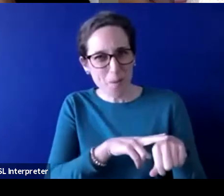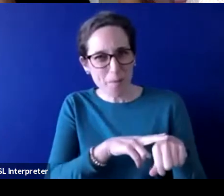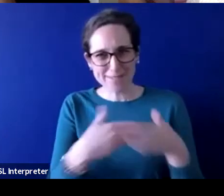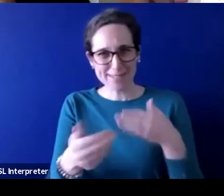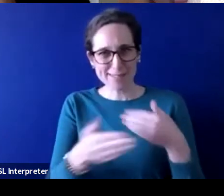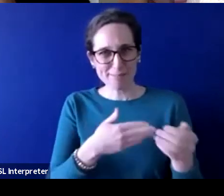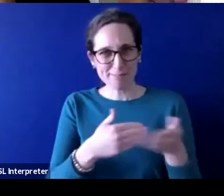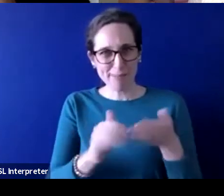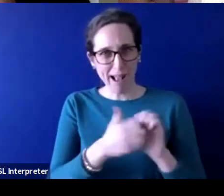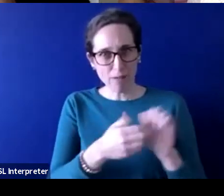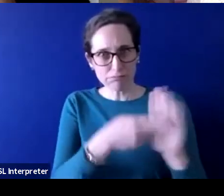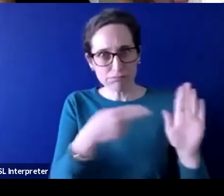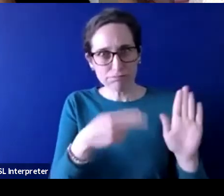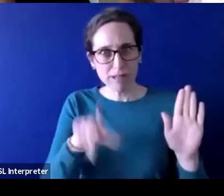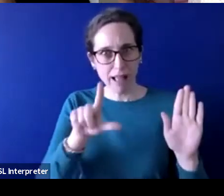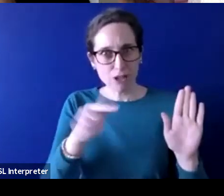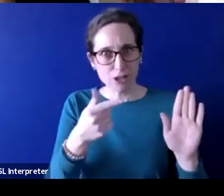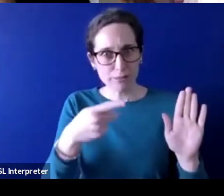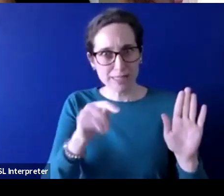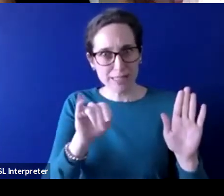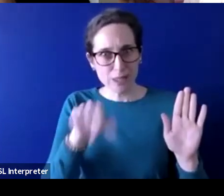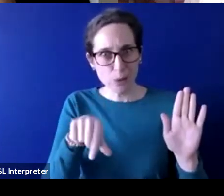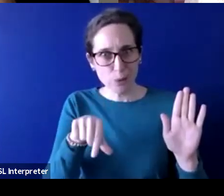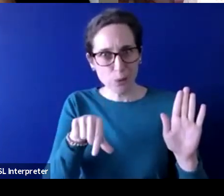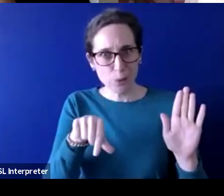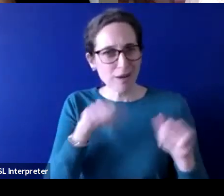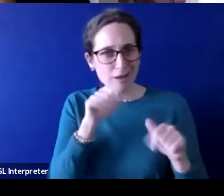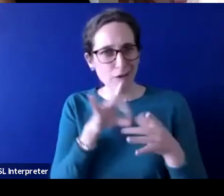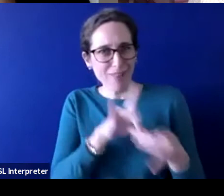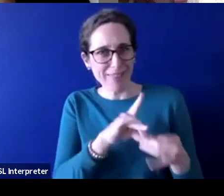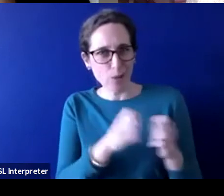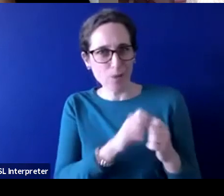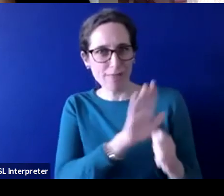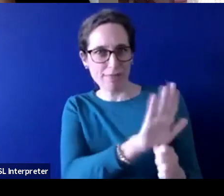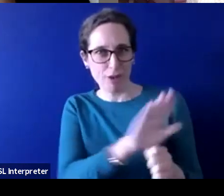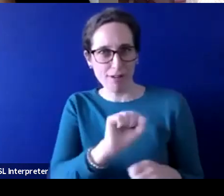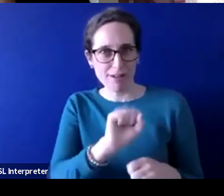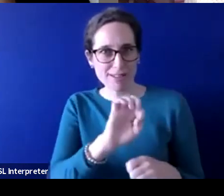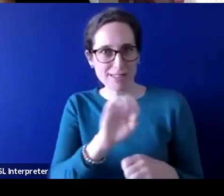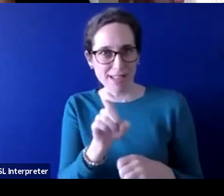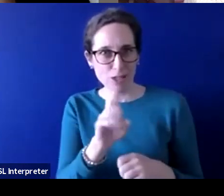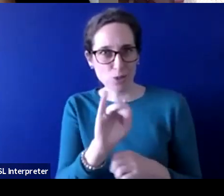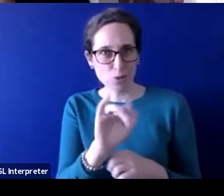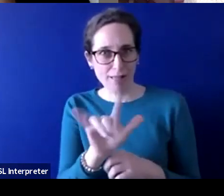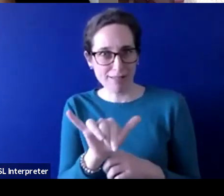that are way more important than their sexuality and things like that. So I'd say one of the things that can be changed